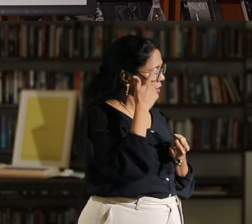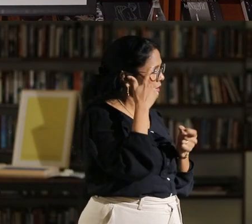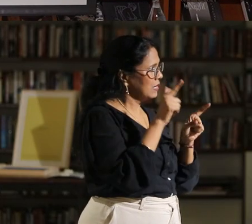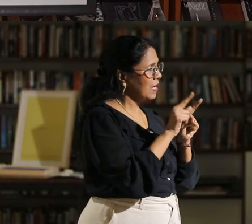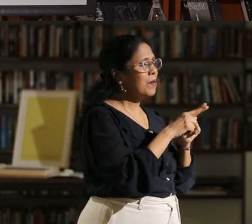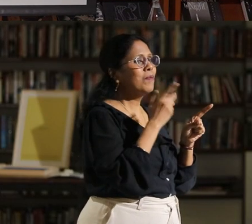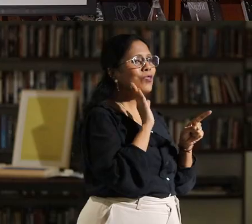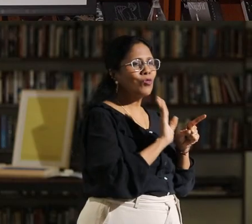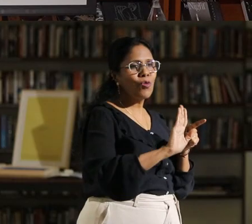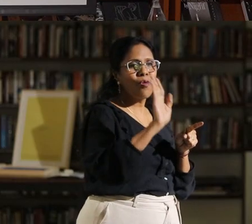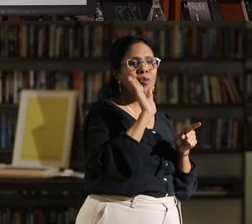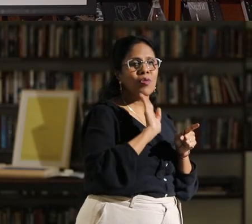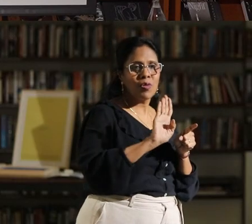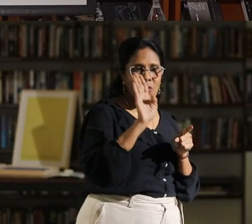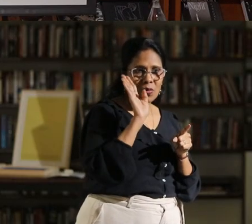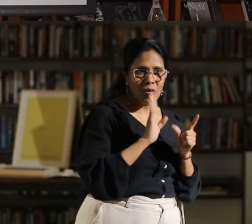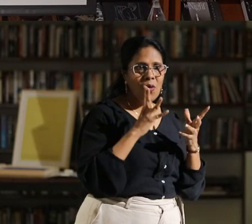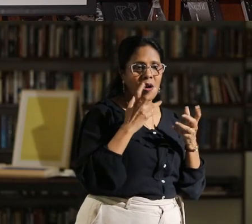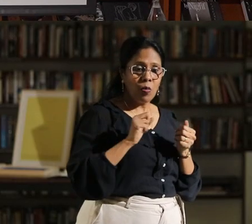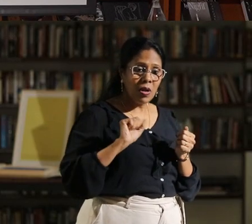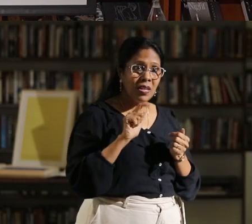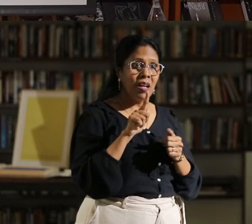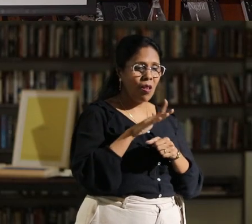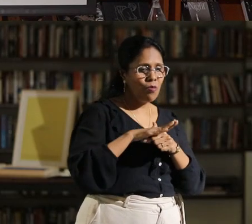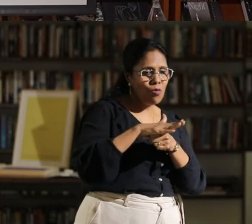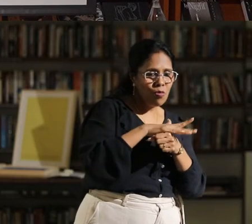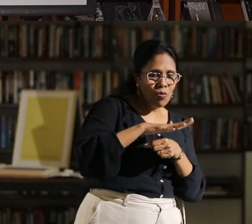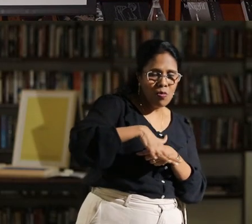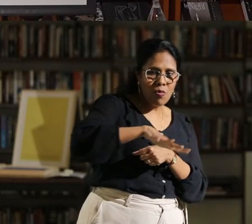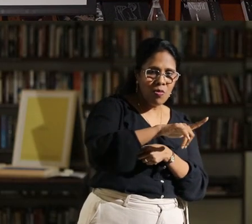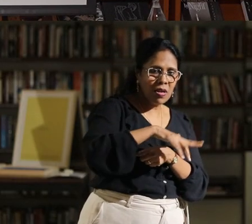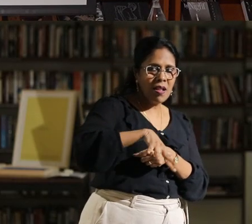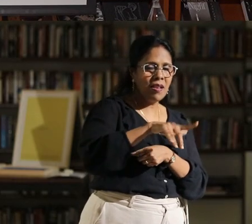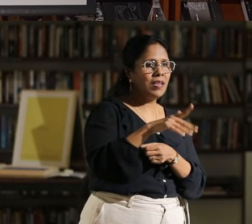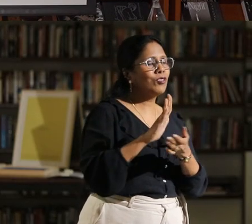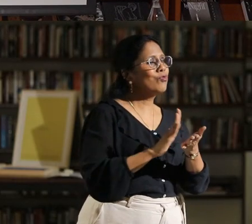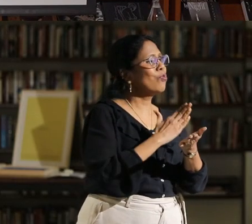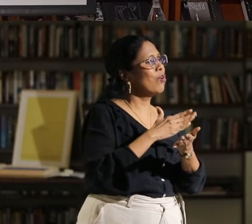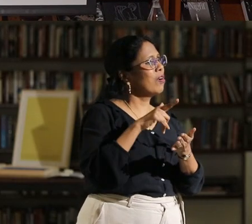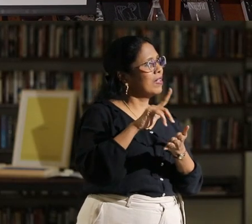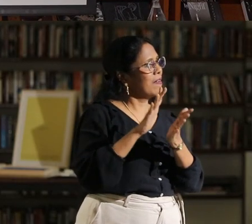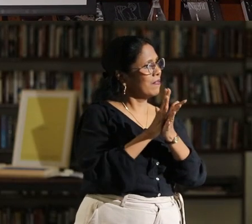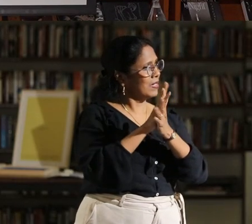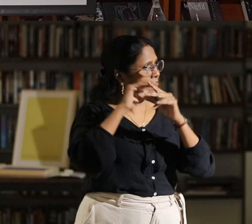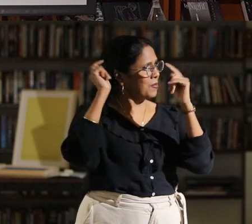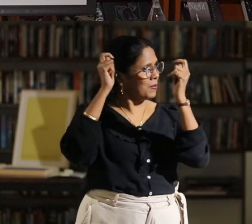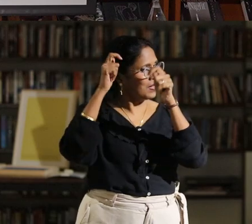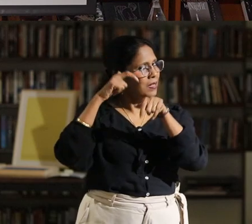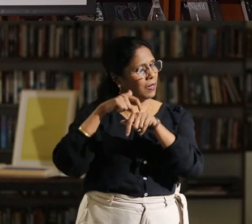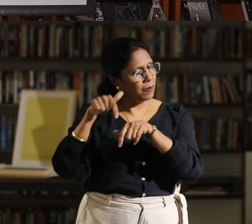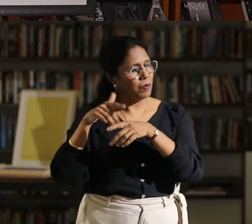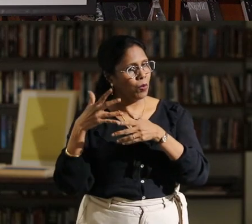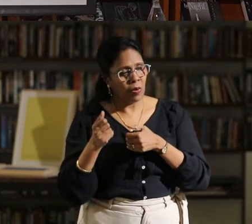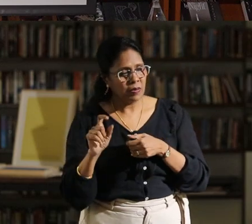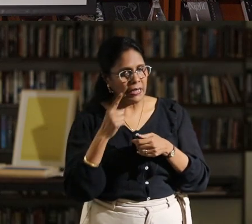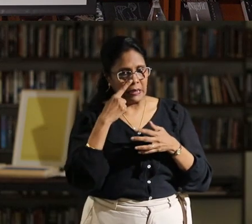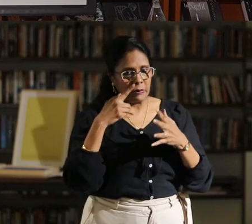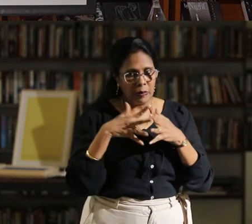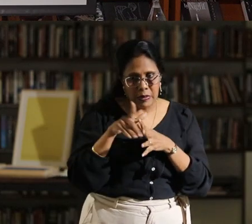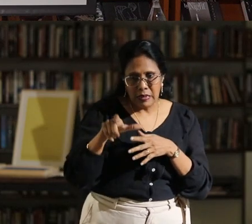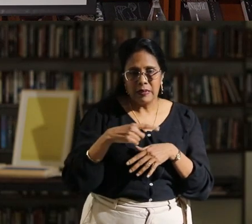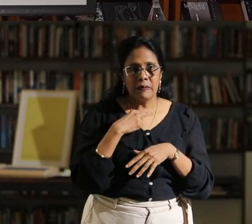periodically singing these local songs at the time of this festival that was happening. But it was really difficult to get a female